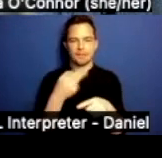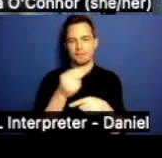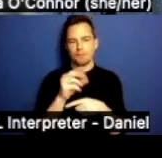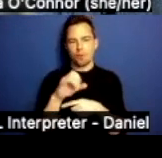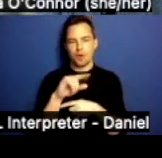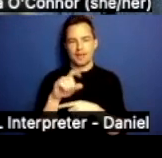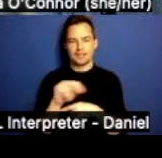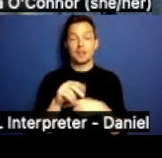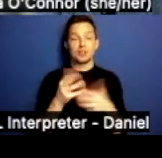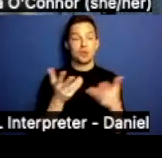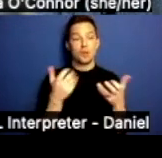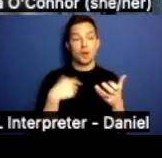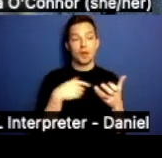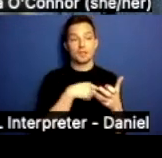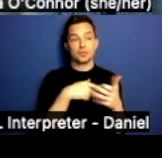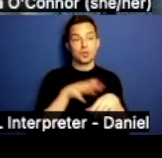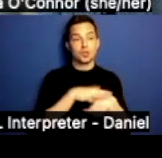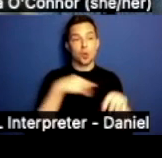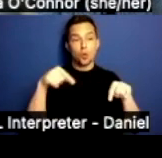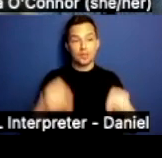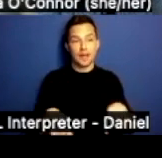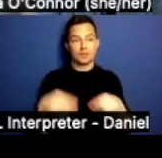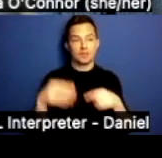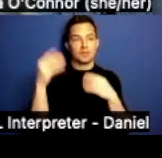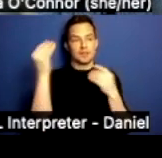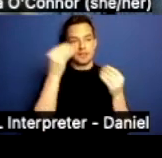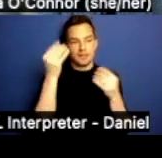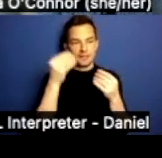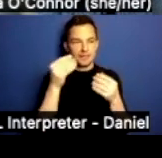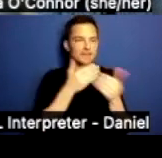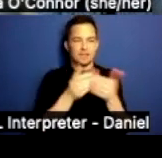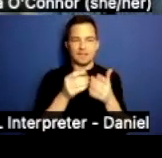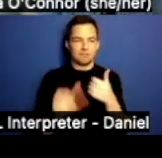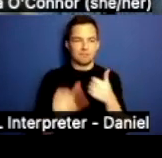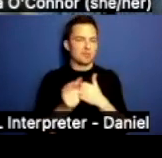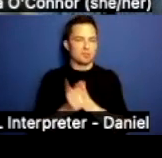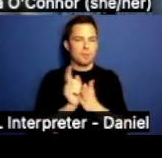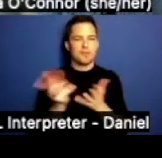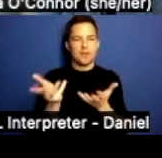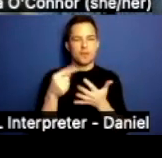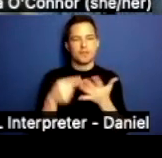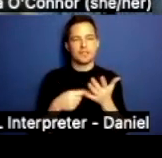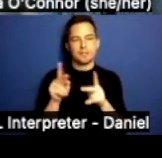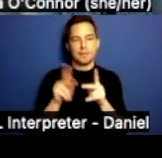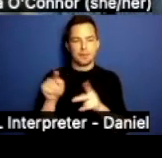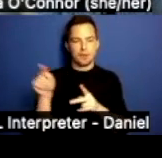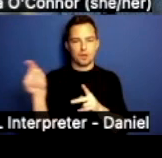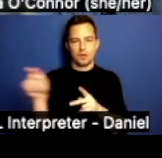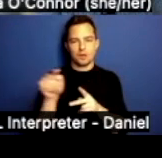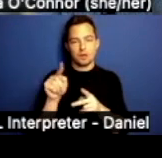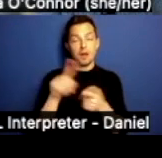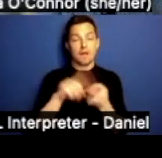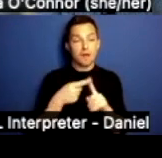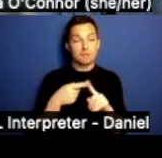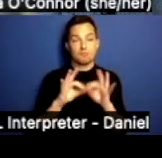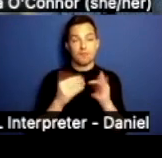slow down, think with someone, even in dangerous moments. And they want those someones to be a friend or family